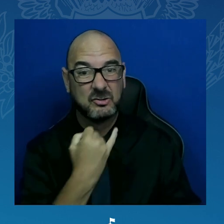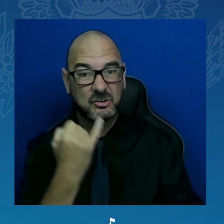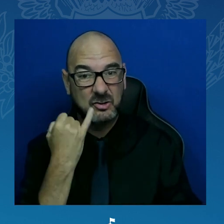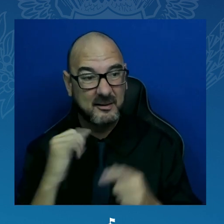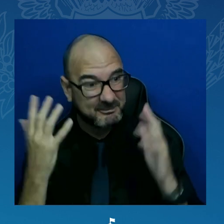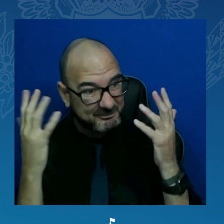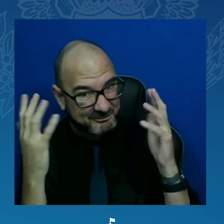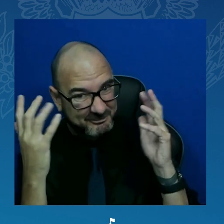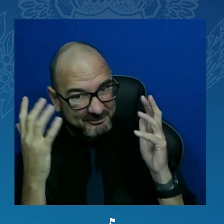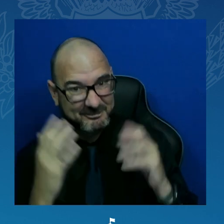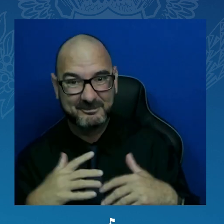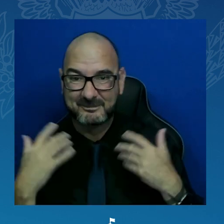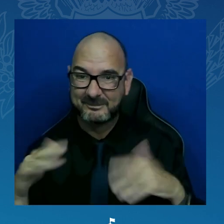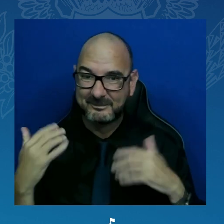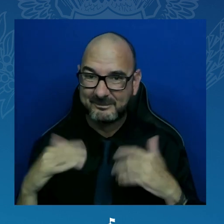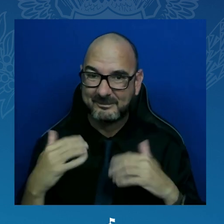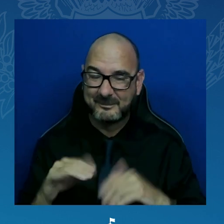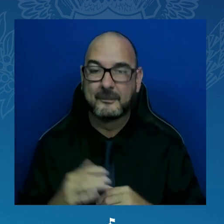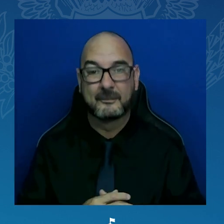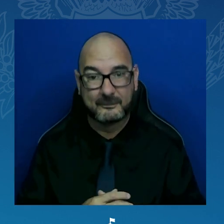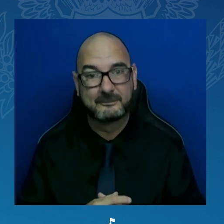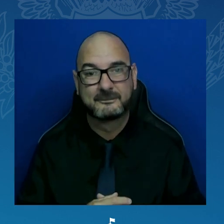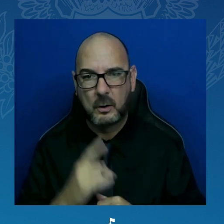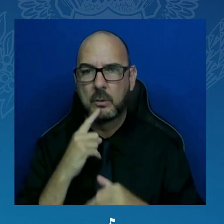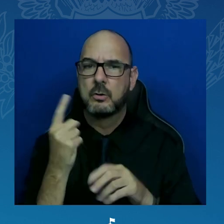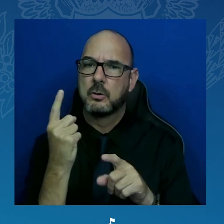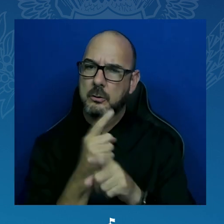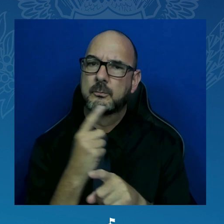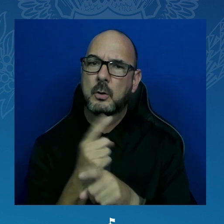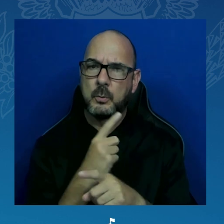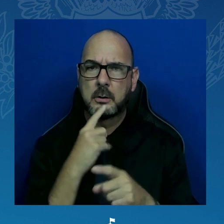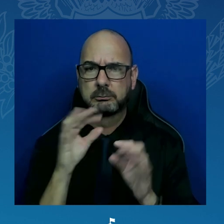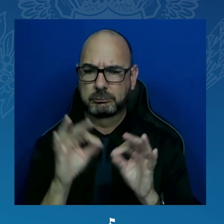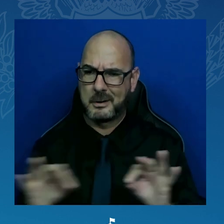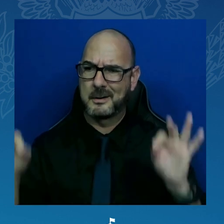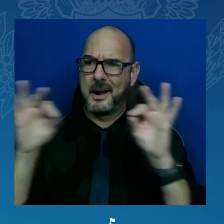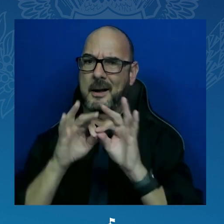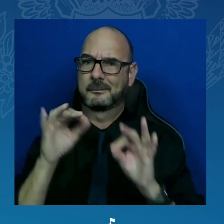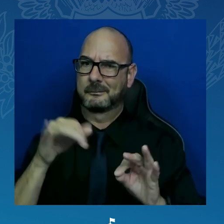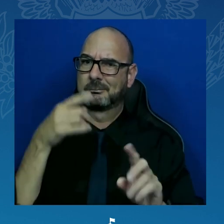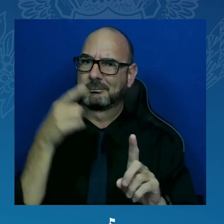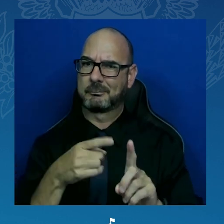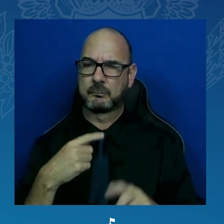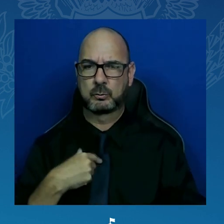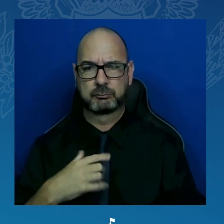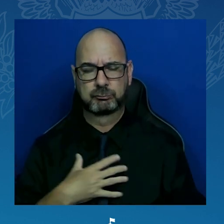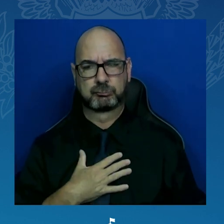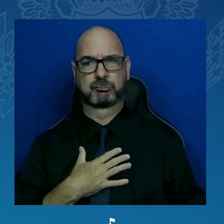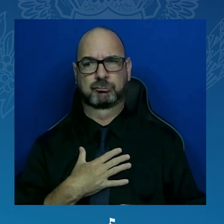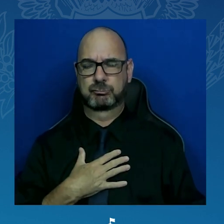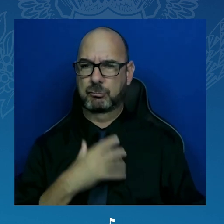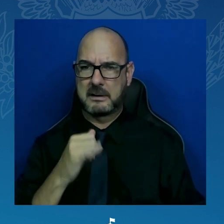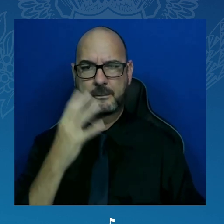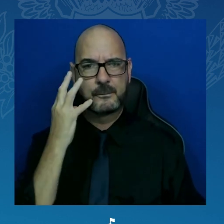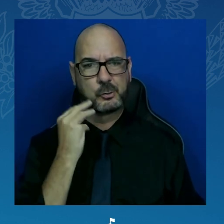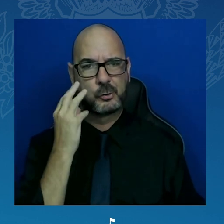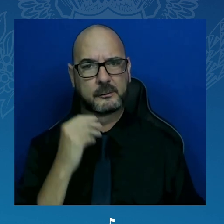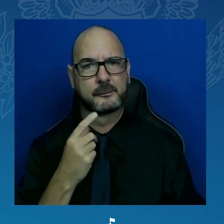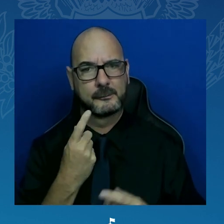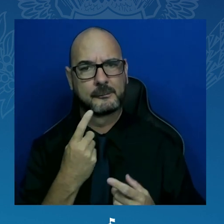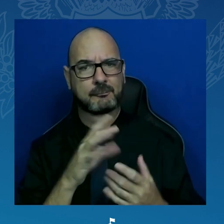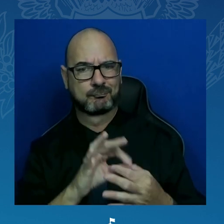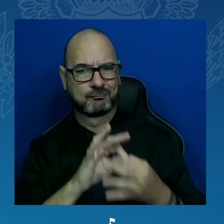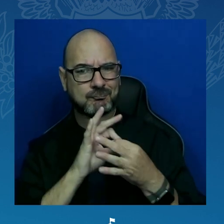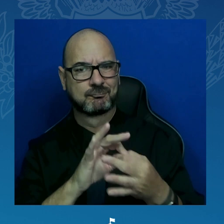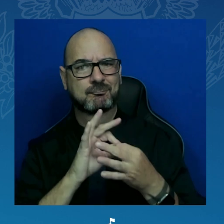And it was a celebration that so appropriately highlighted for me, in my experience, the profound and important